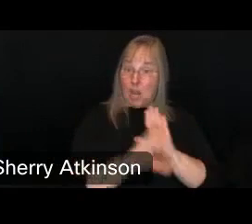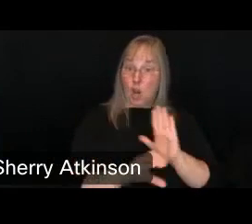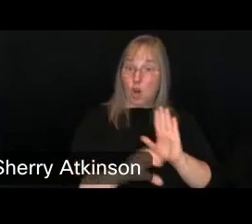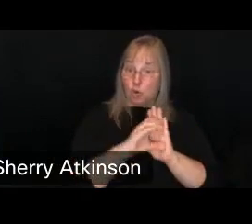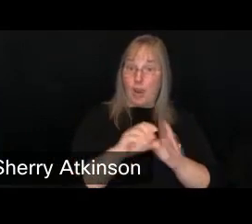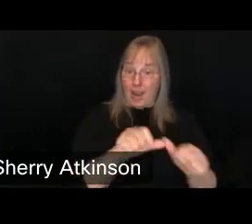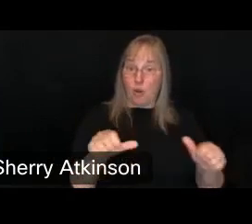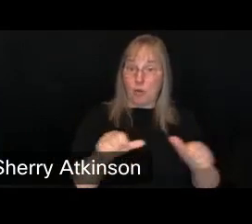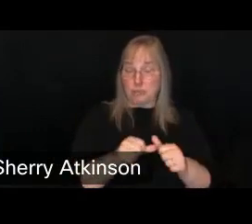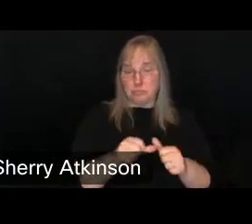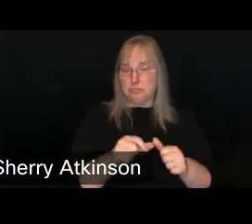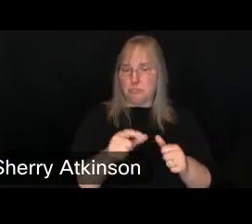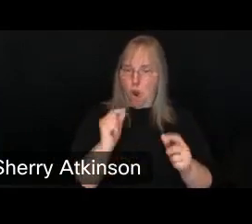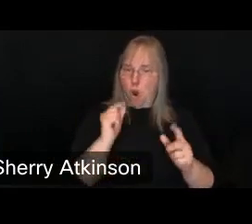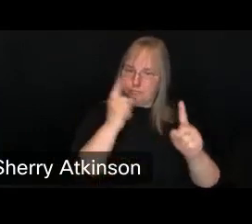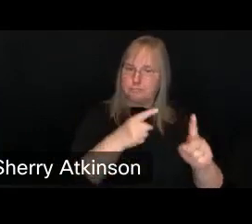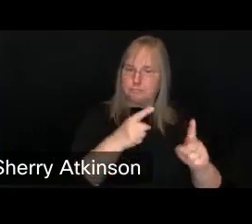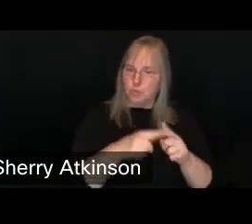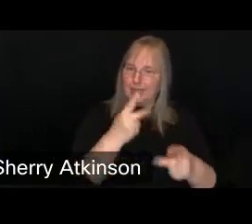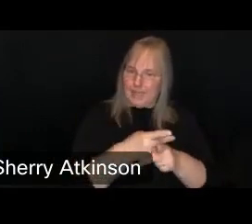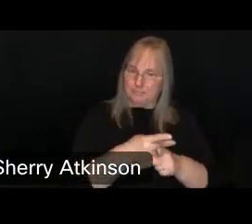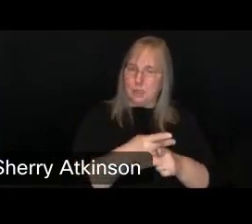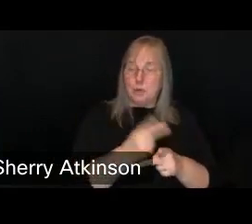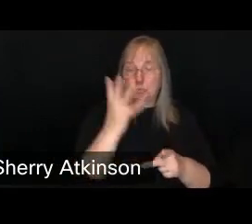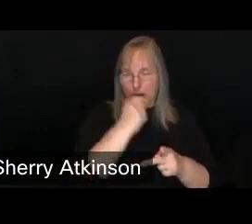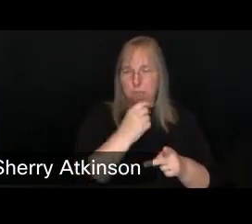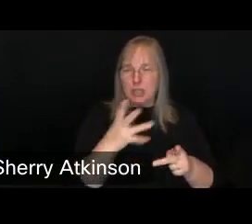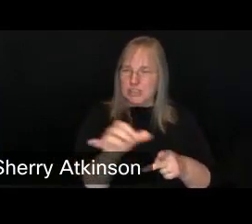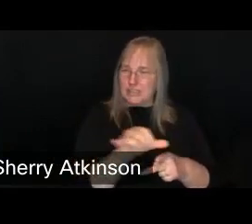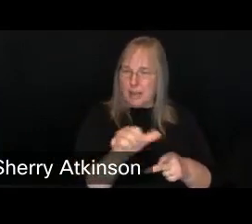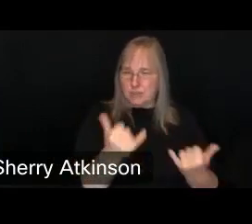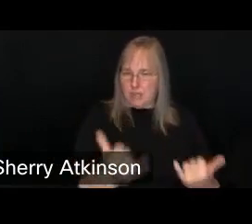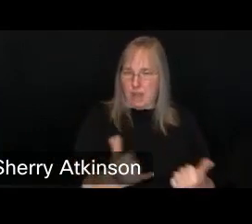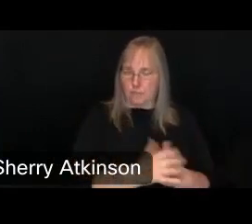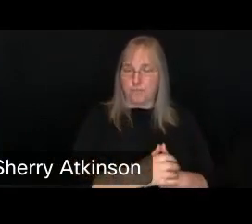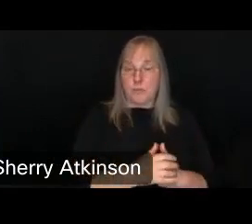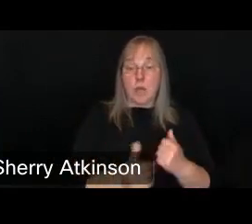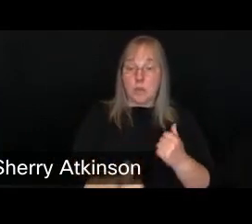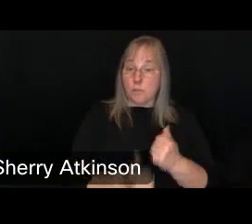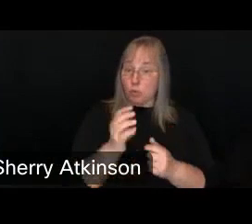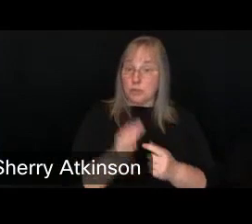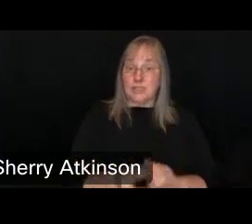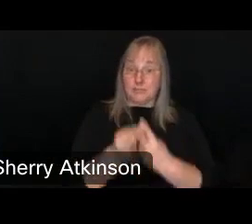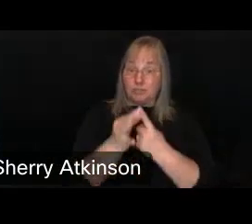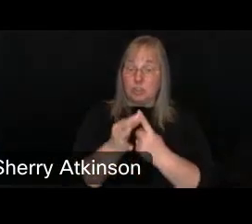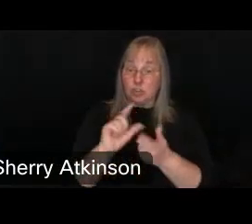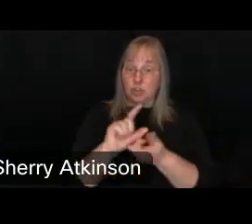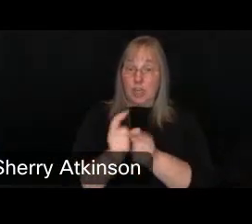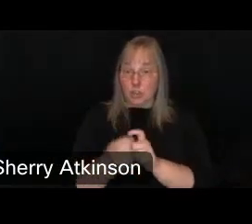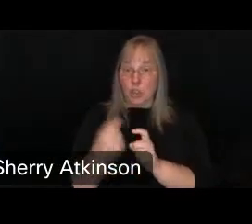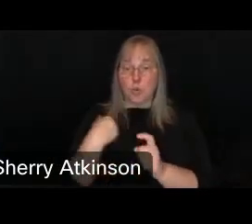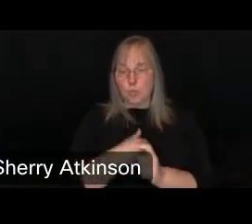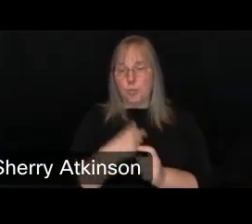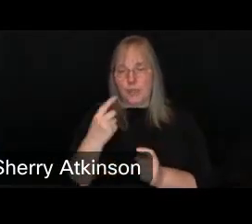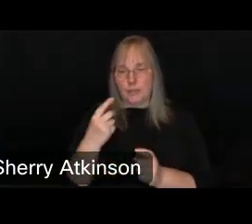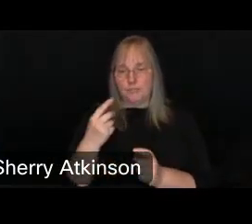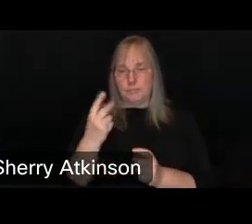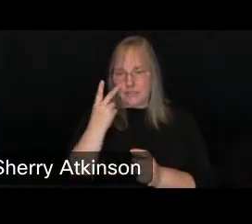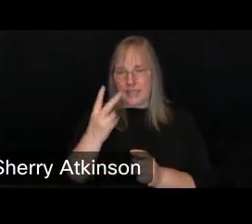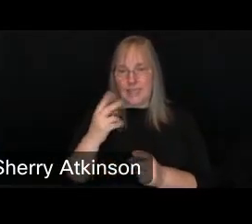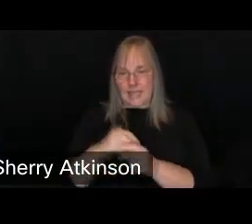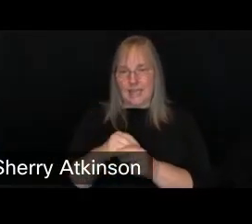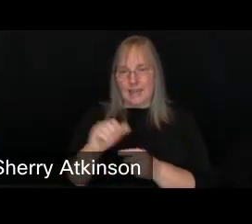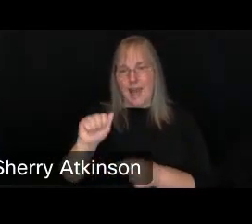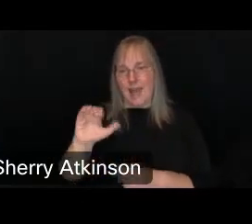they are today. And probably the most significant changes that you'll see are in these areas that we call activity centers. Activity centers